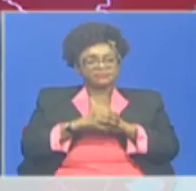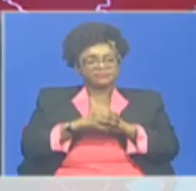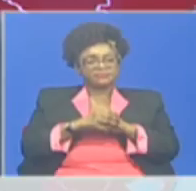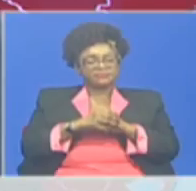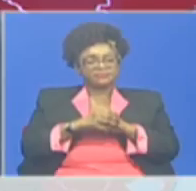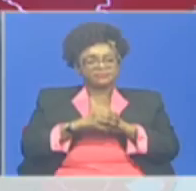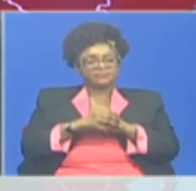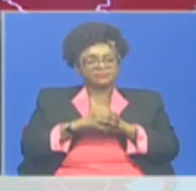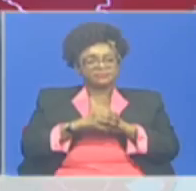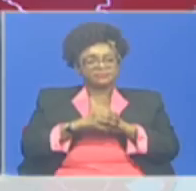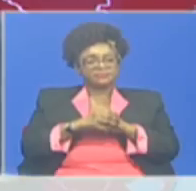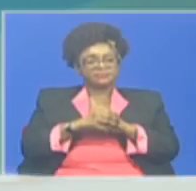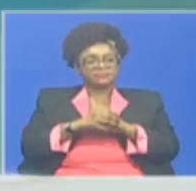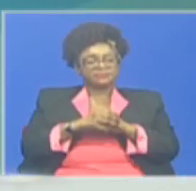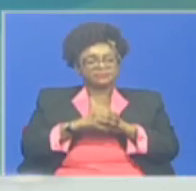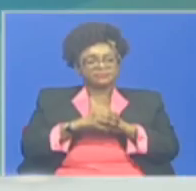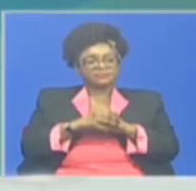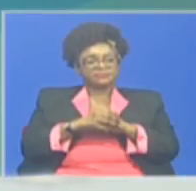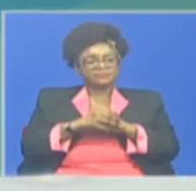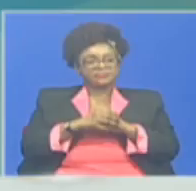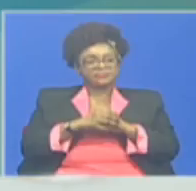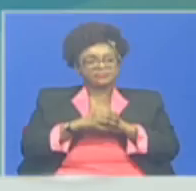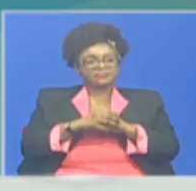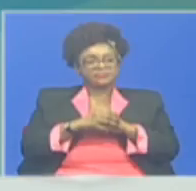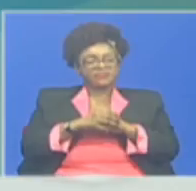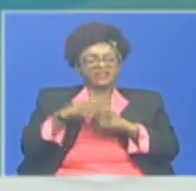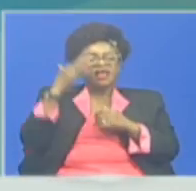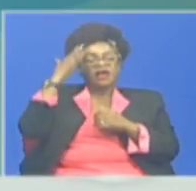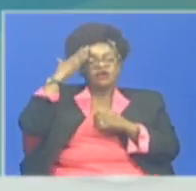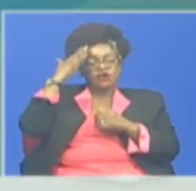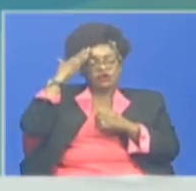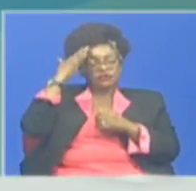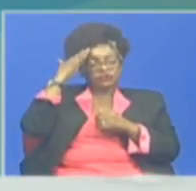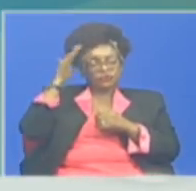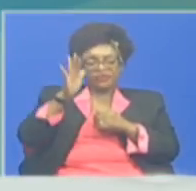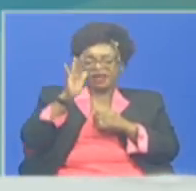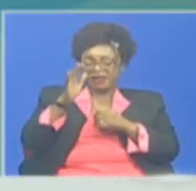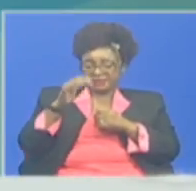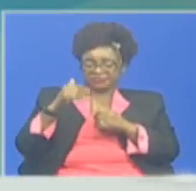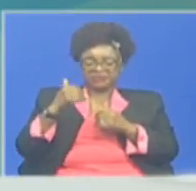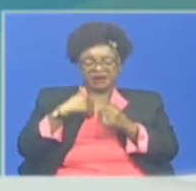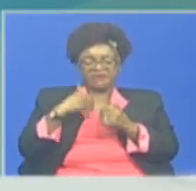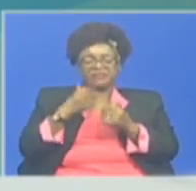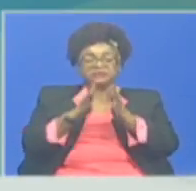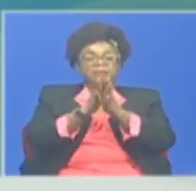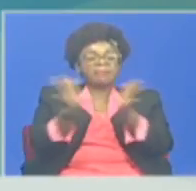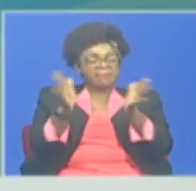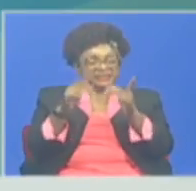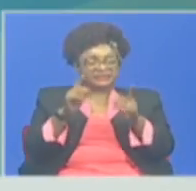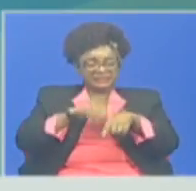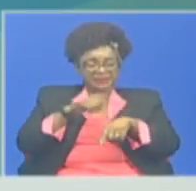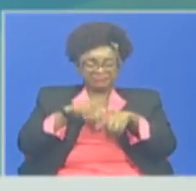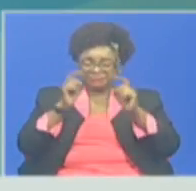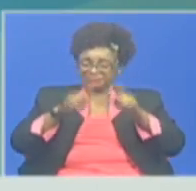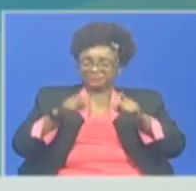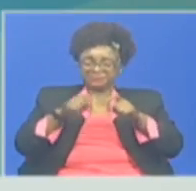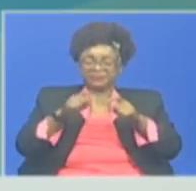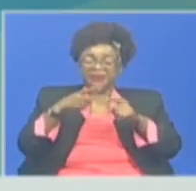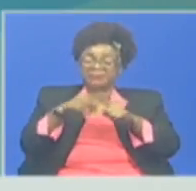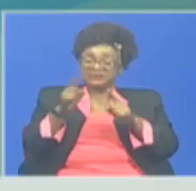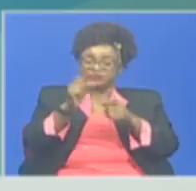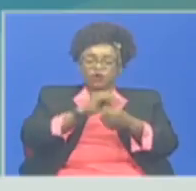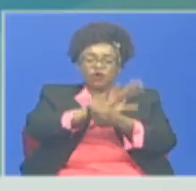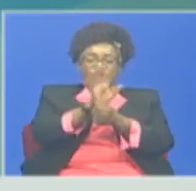Kiprop, you're right. They are known for their visible generosity to members of the public in need. The pandemic has given them yet another chance